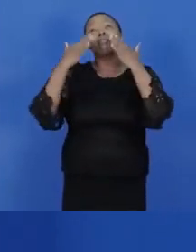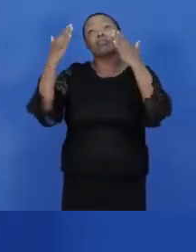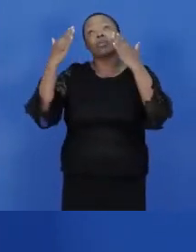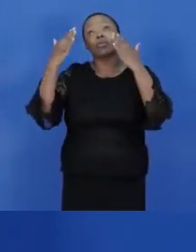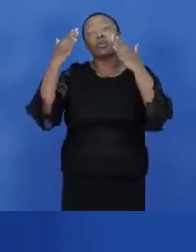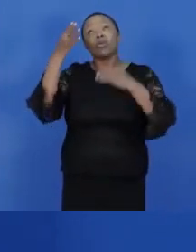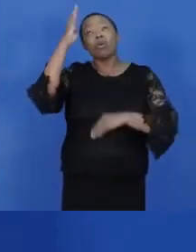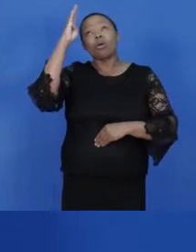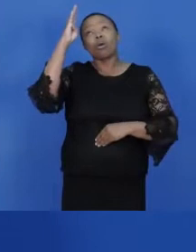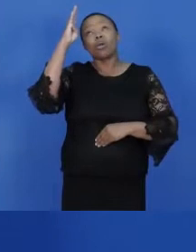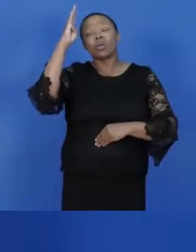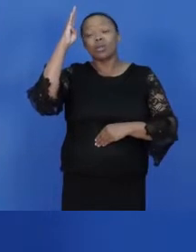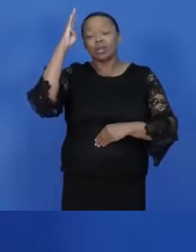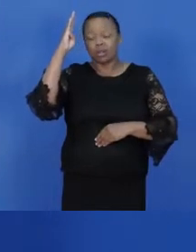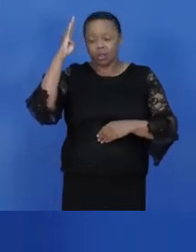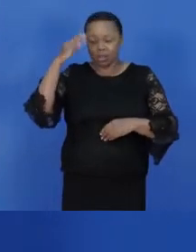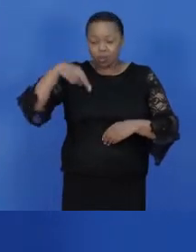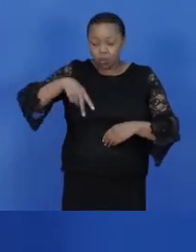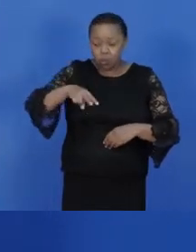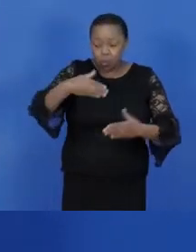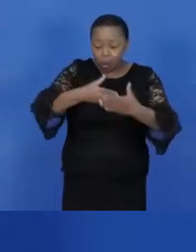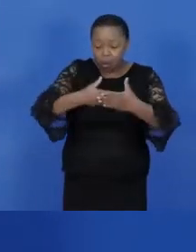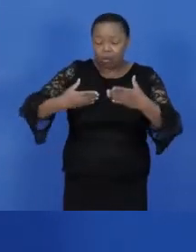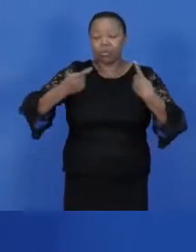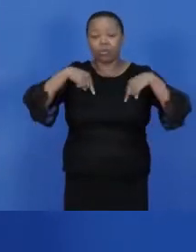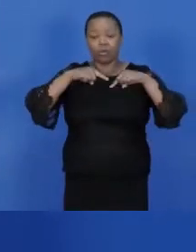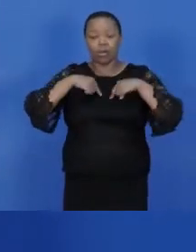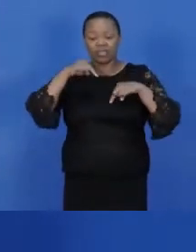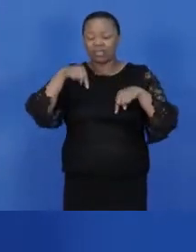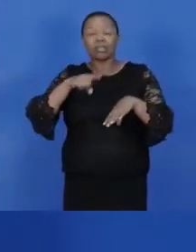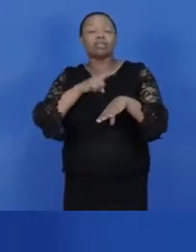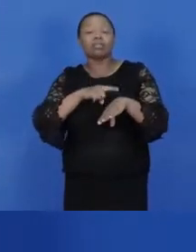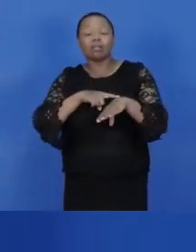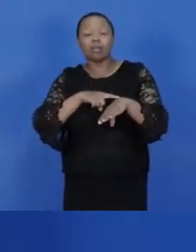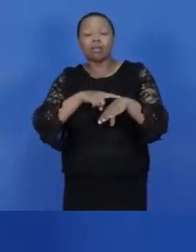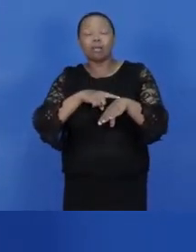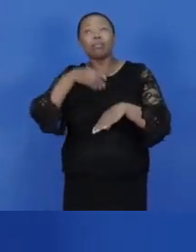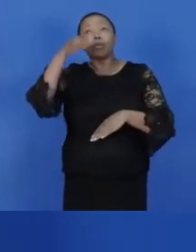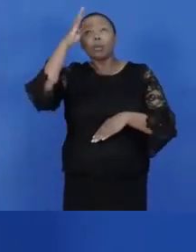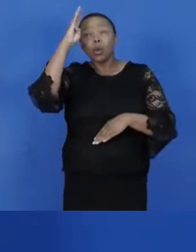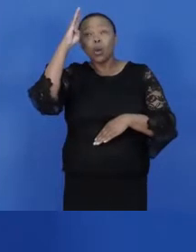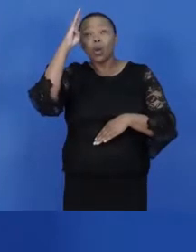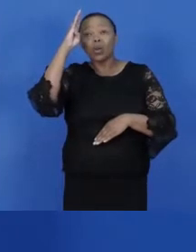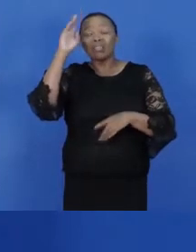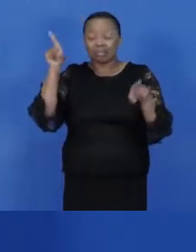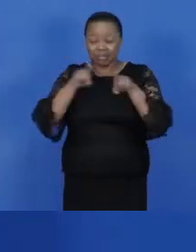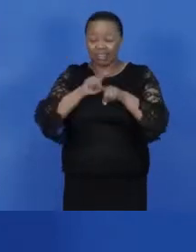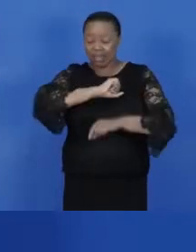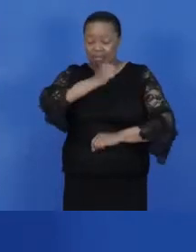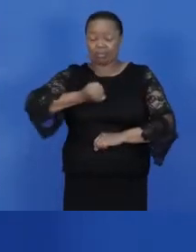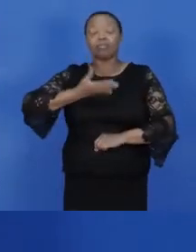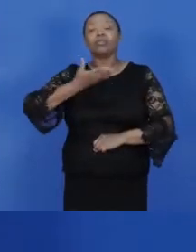this particular time, you are the one, Gosiam, who will walk before us. We thank you that at this particular time, you are God who will be